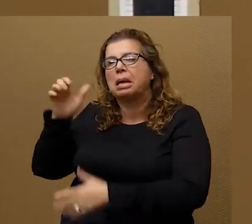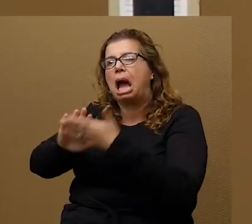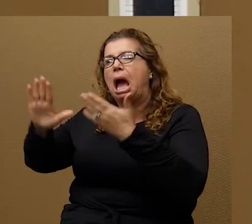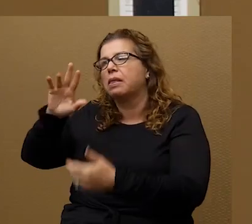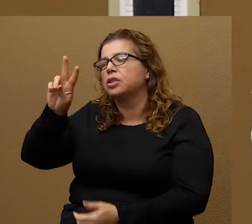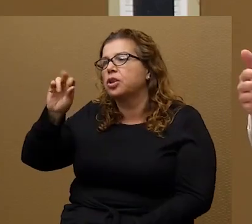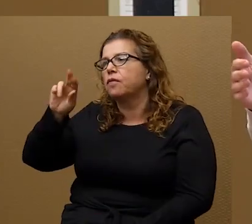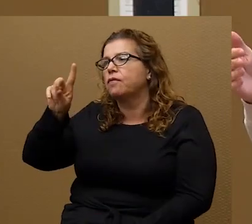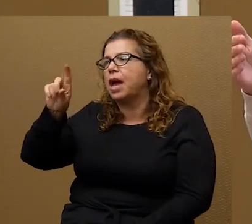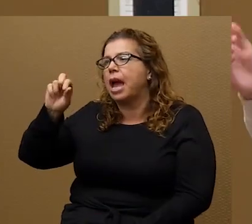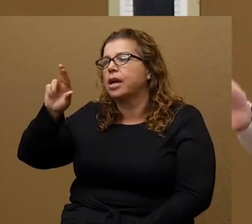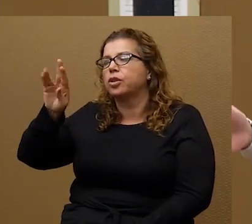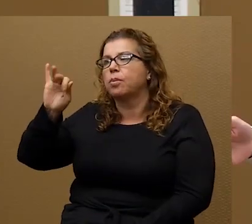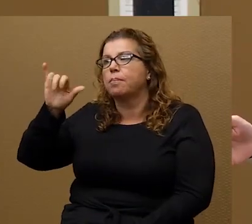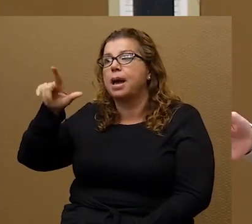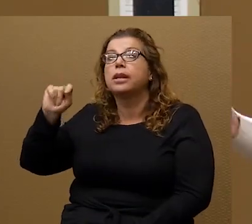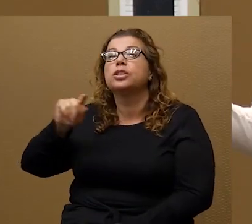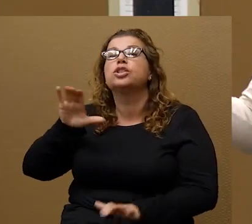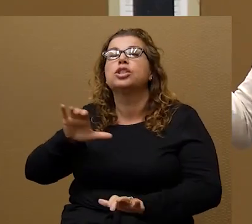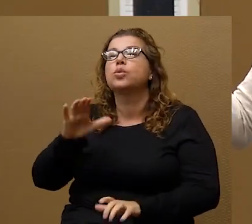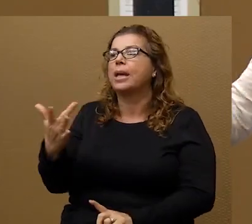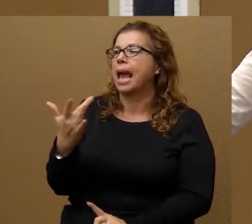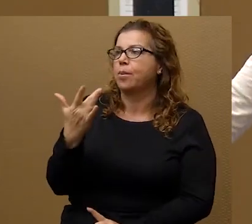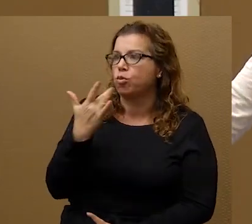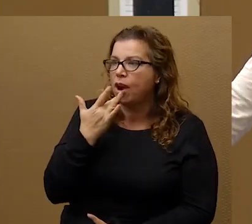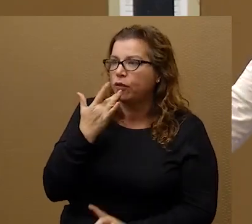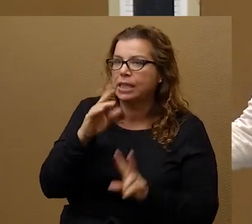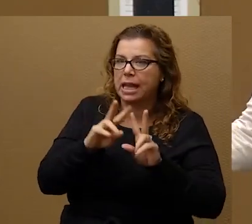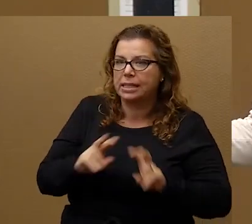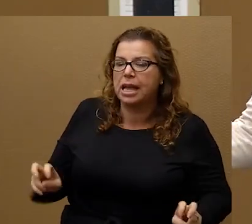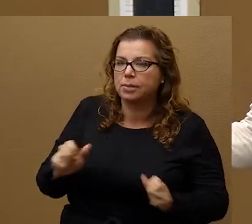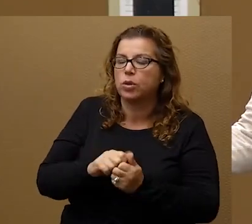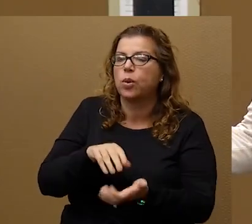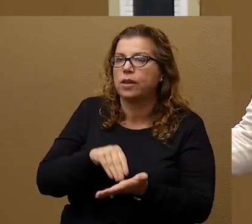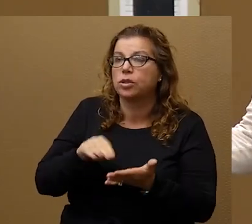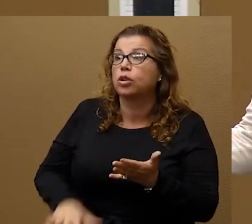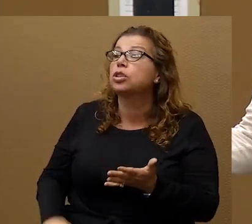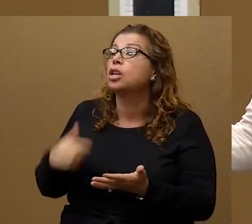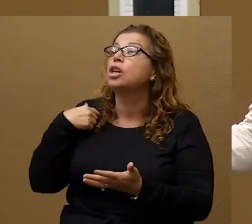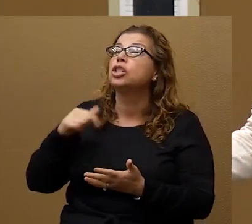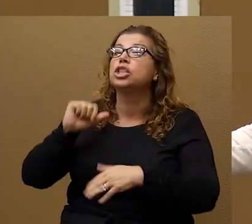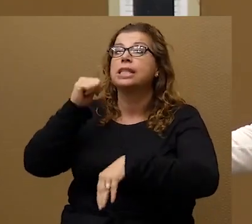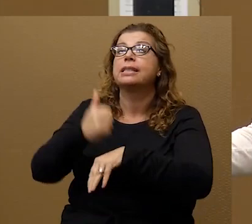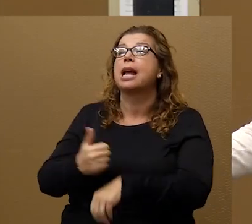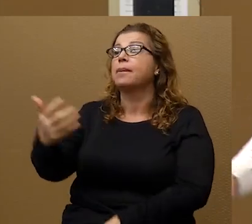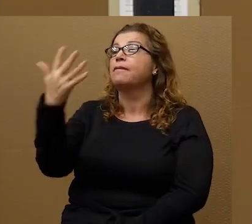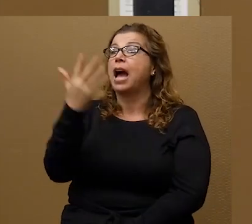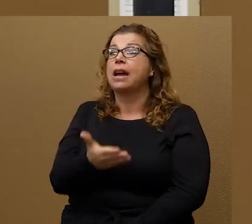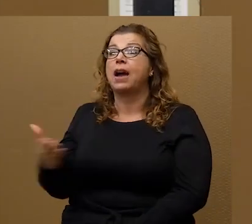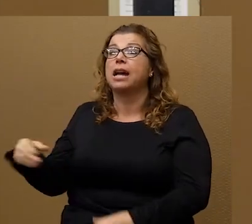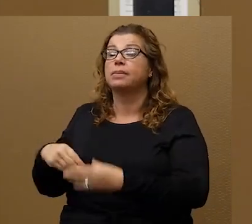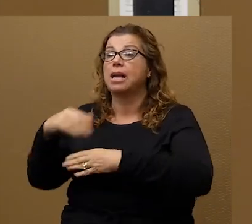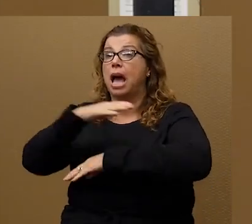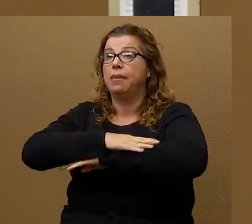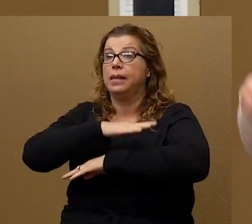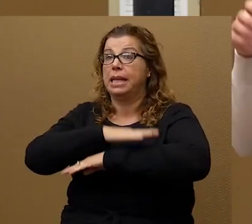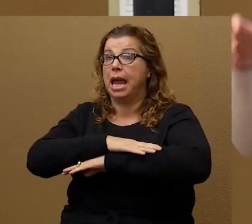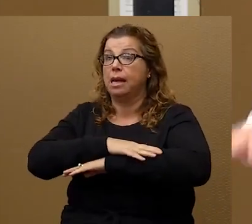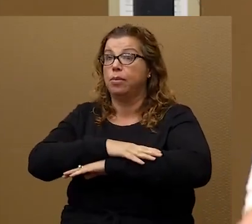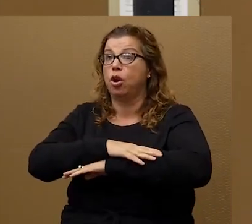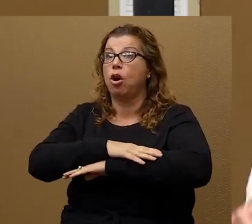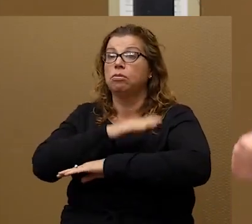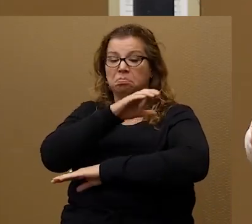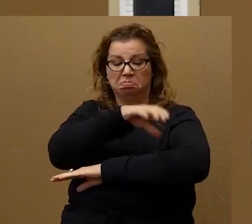preference assessment with the students. And basically she has 5 items on the table. The student looks at them